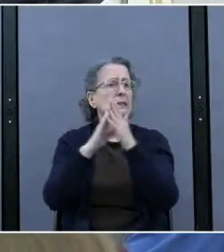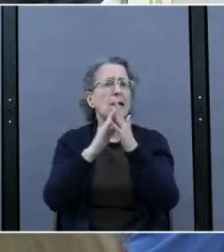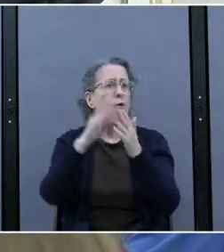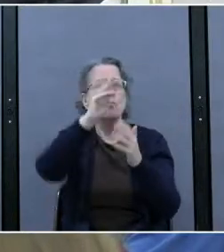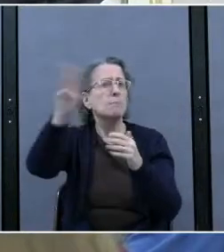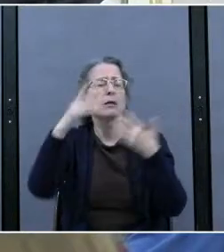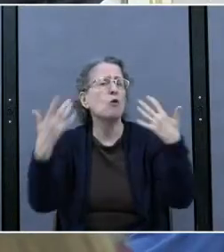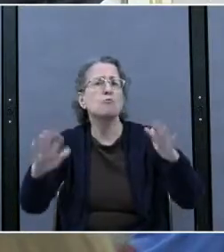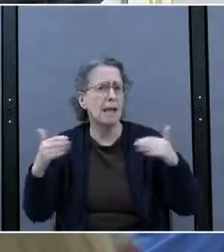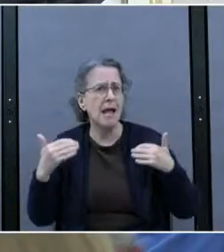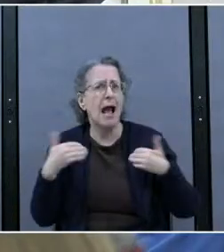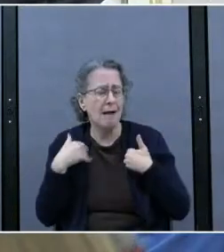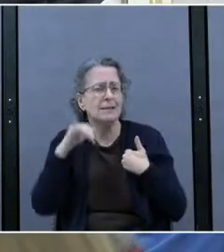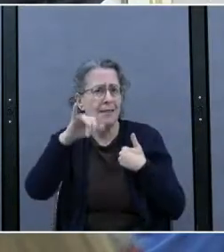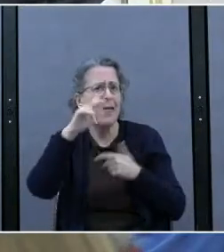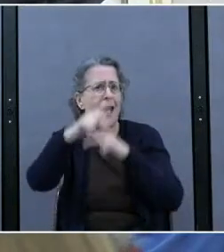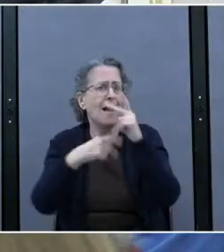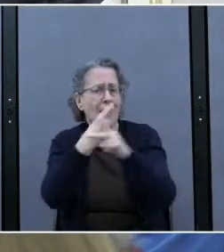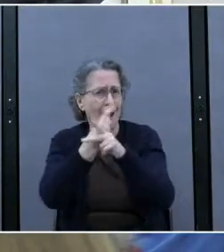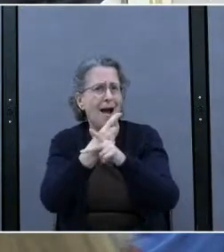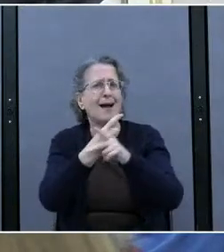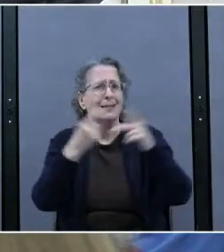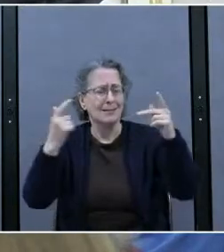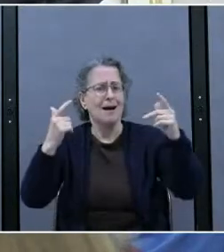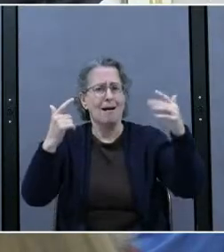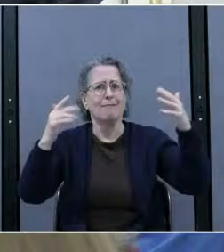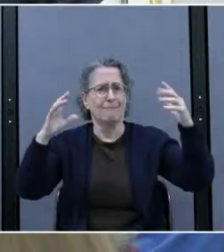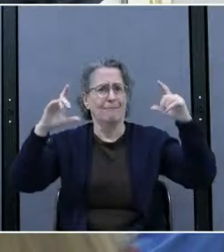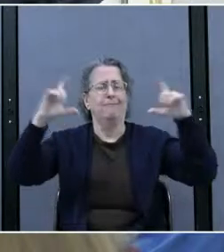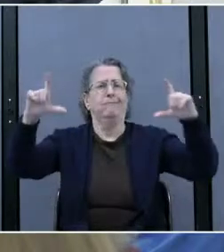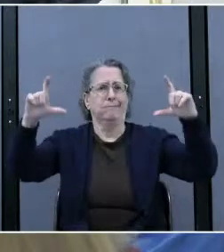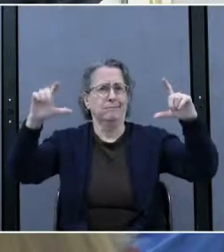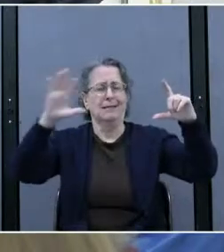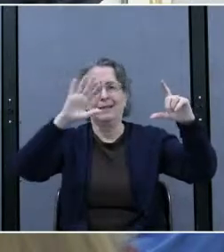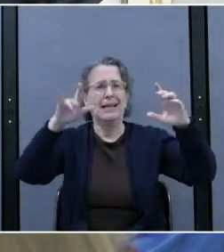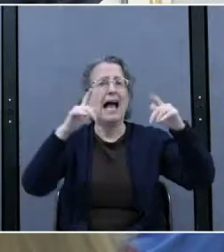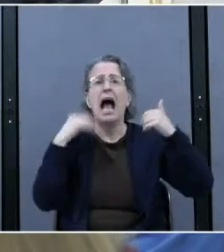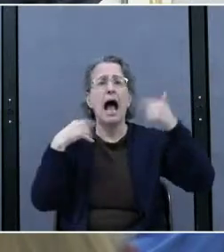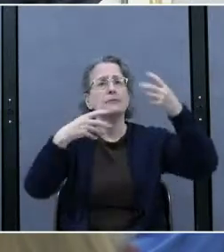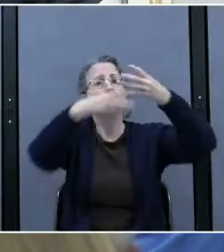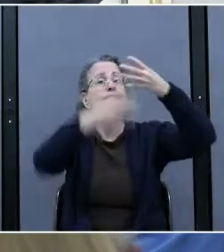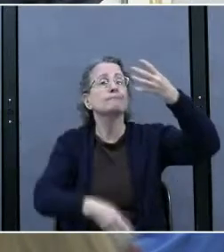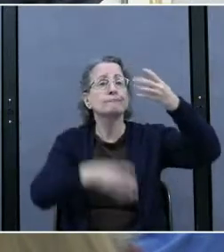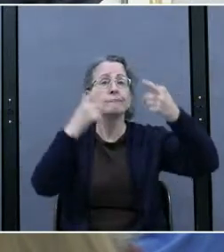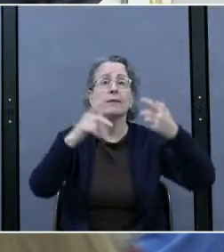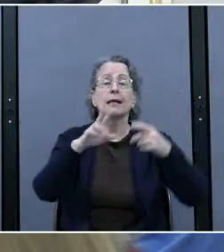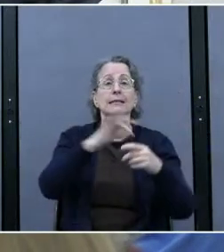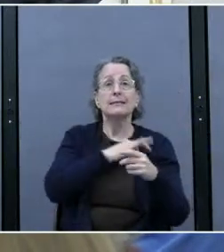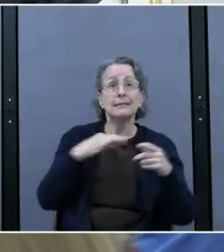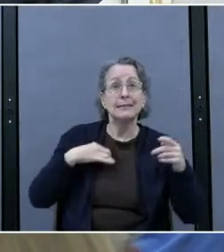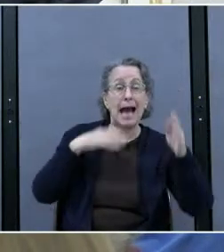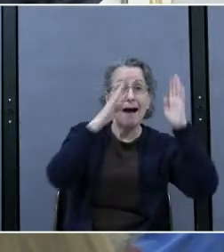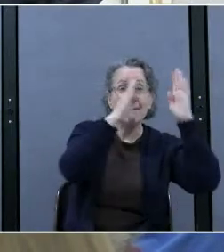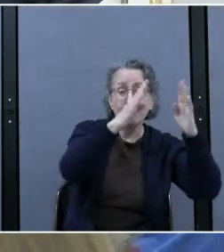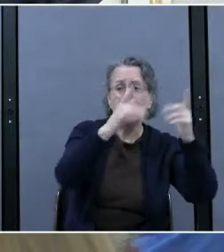Use those categories, you know, which is personnel, everything else. And if we could go